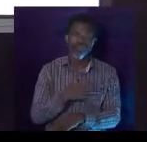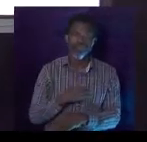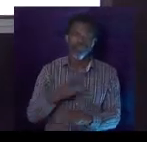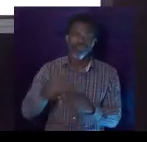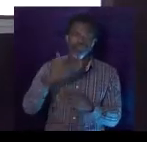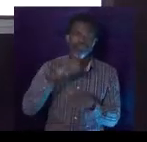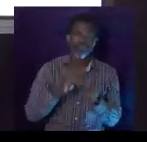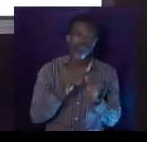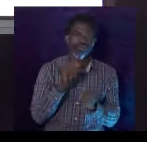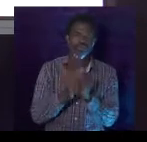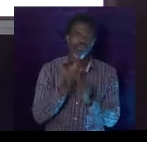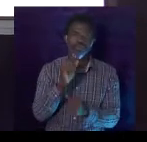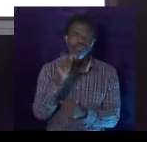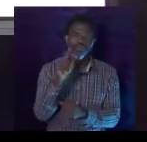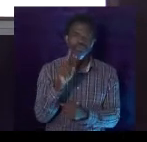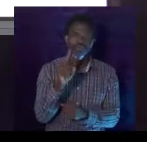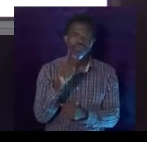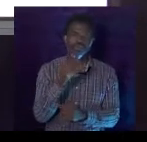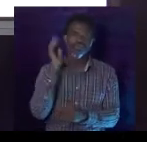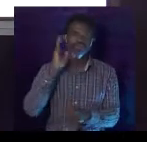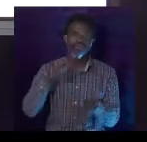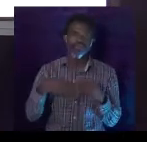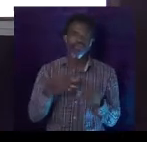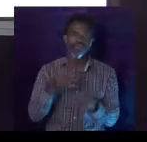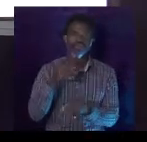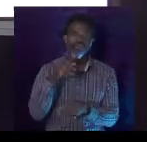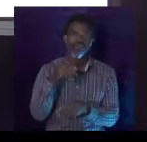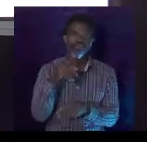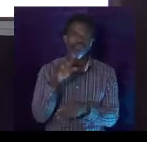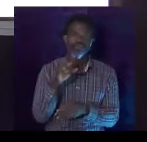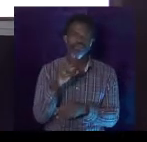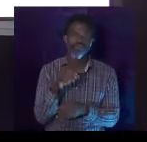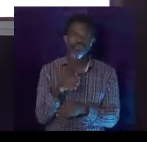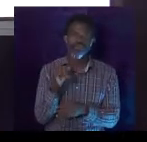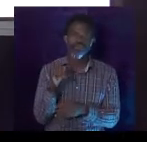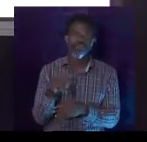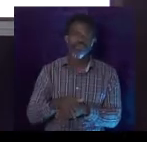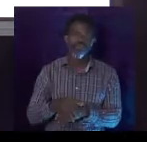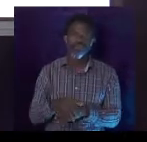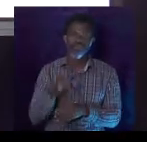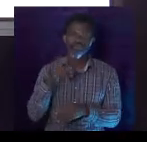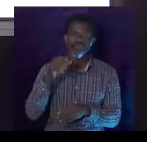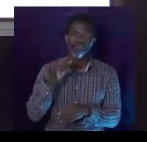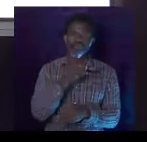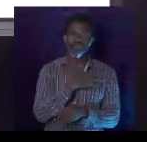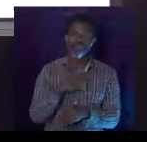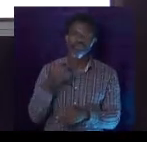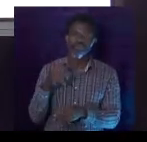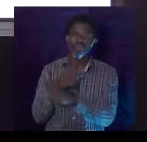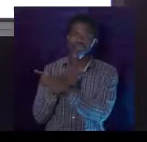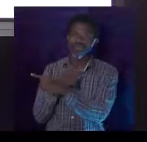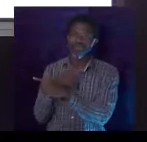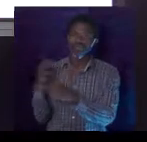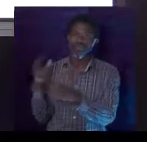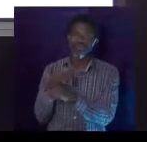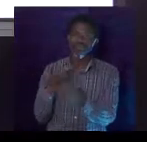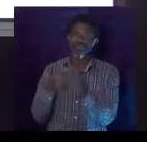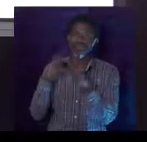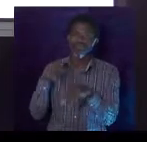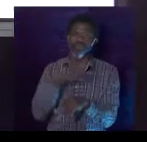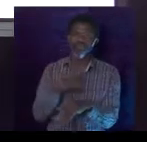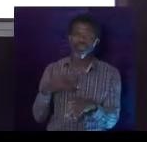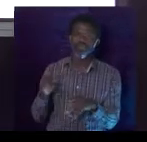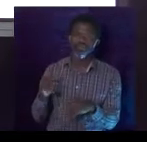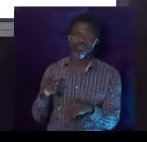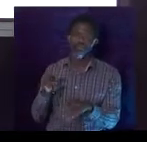next number, which is 11, will give you 110. You know, 11 times 1 is 11. Then put the 0, 110. Then you take that